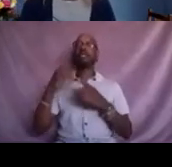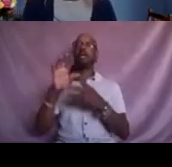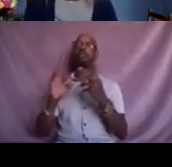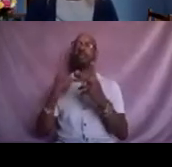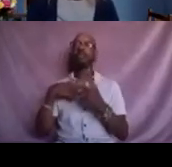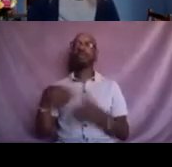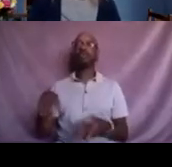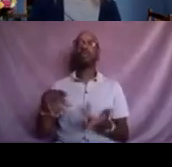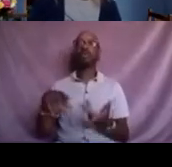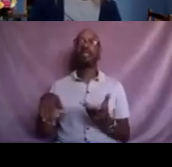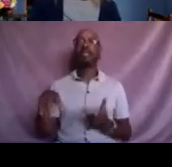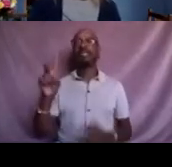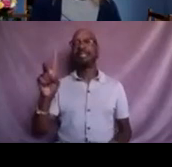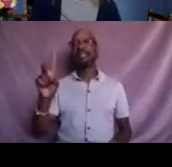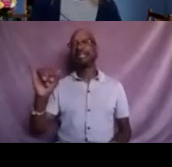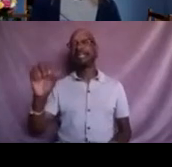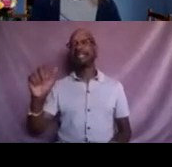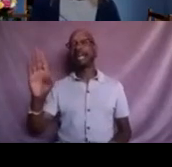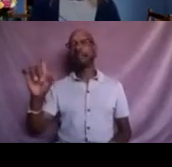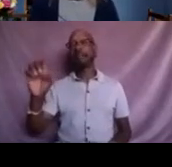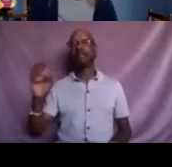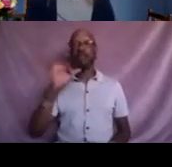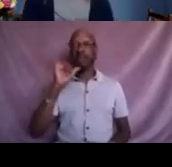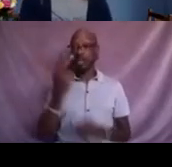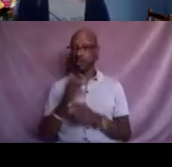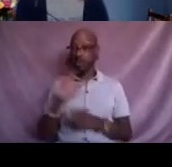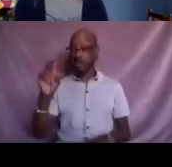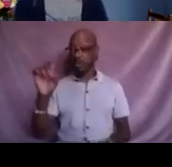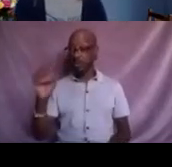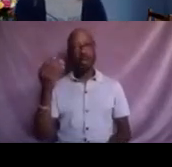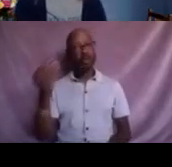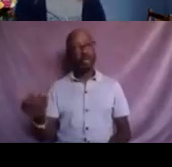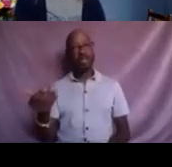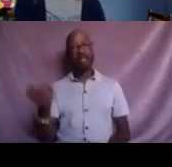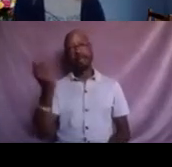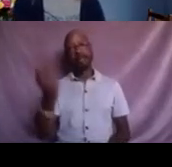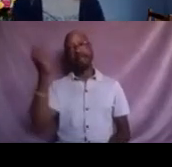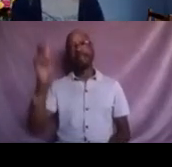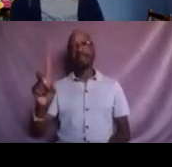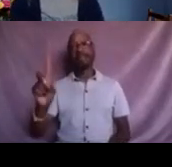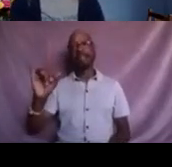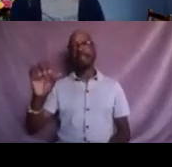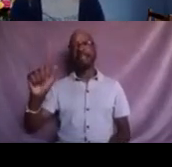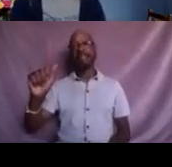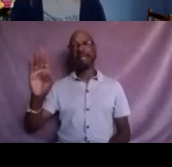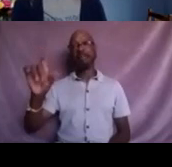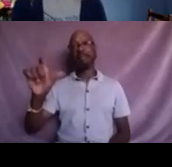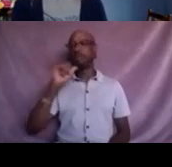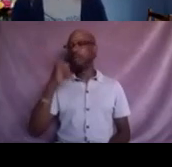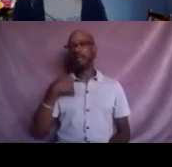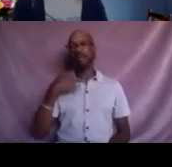get into your class. If you're not going to use the code at all, I would say go ahead and just disable it. There's no need to have it if you're not going to use